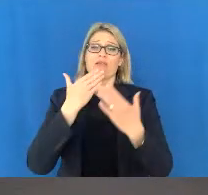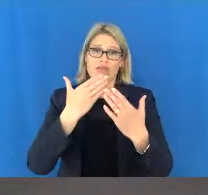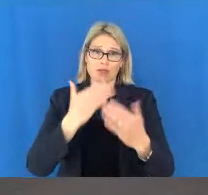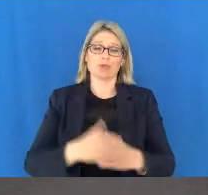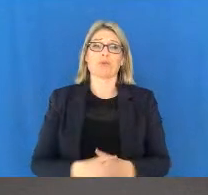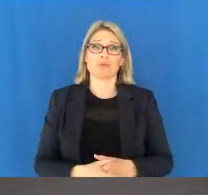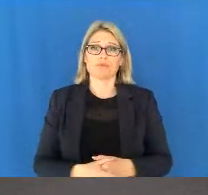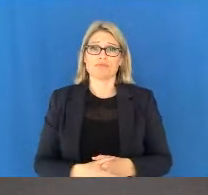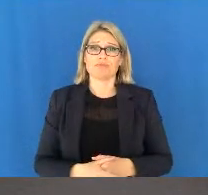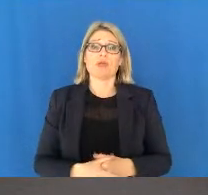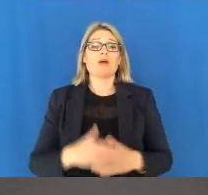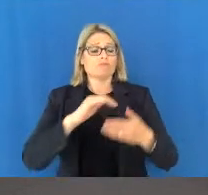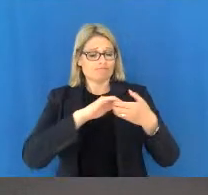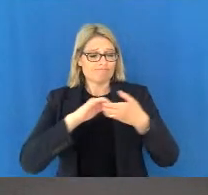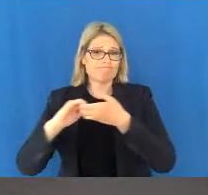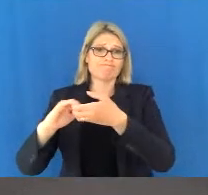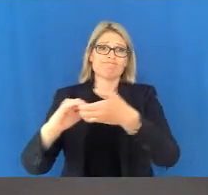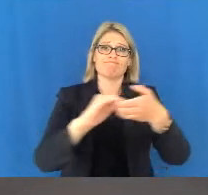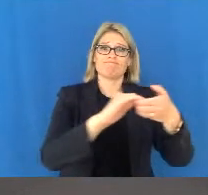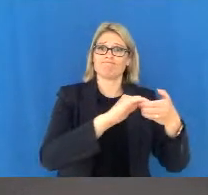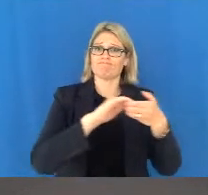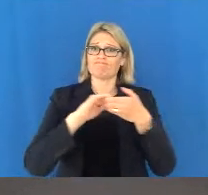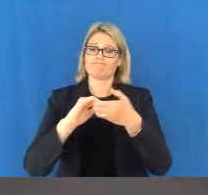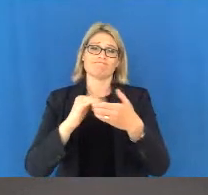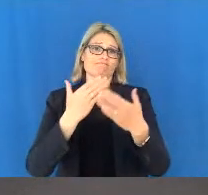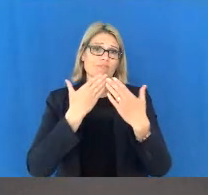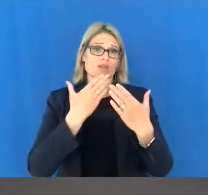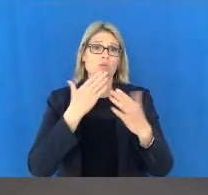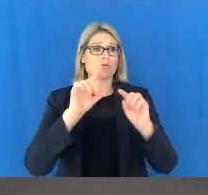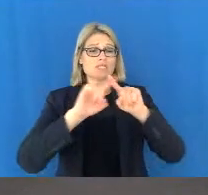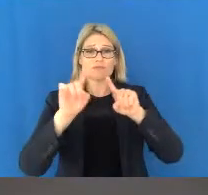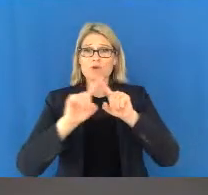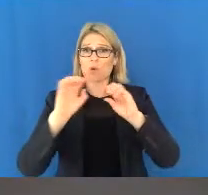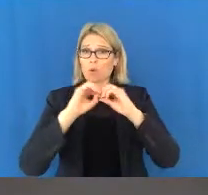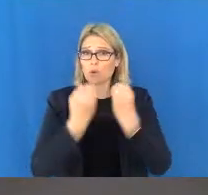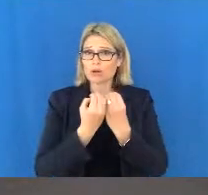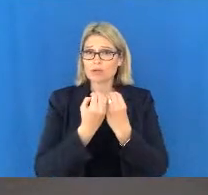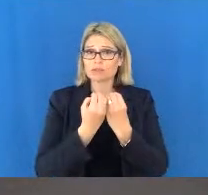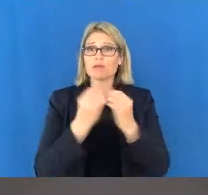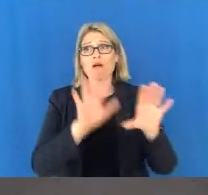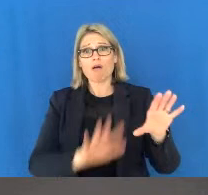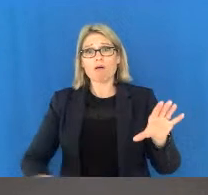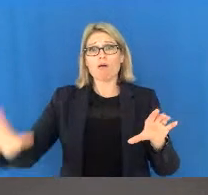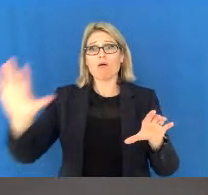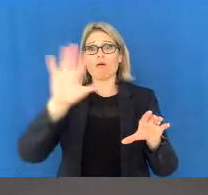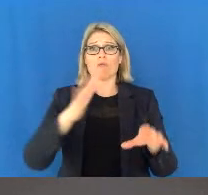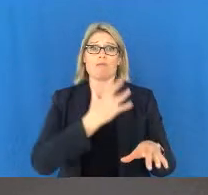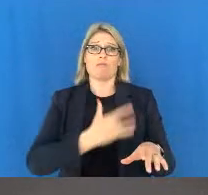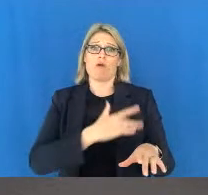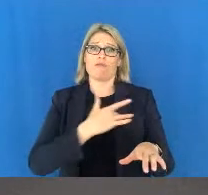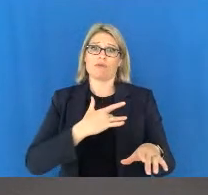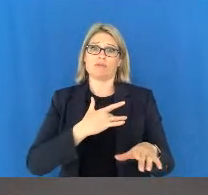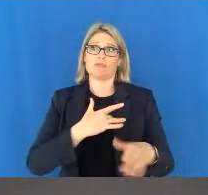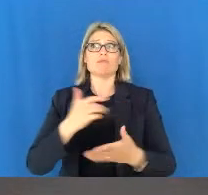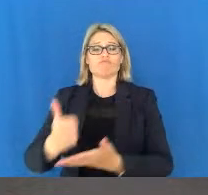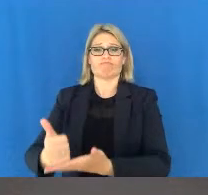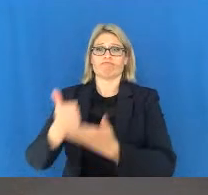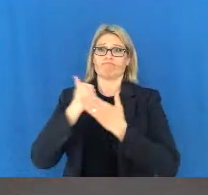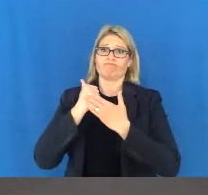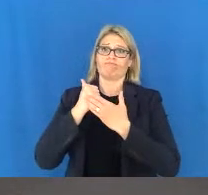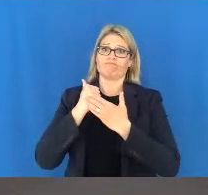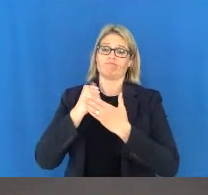had great cooperation with all the organizations throughout the province to support us. And